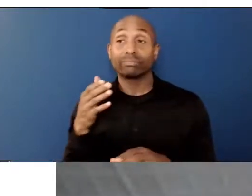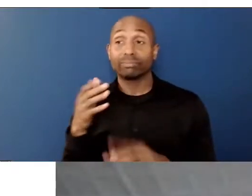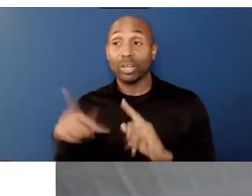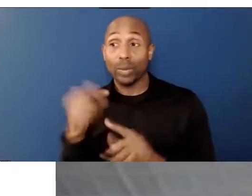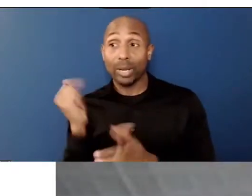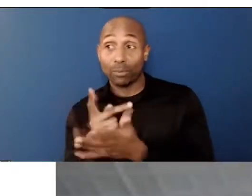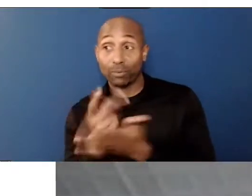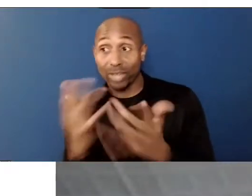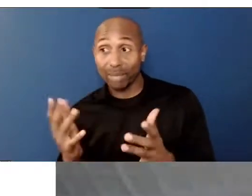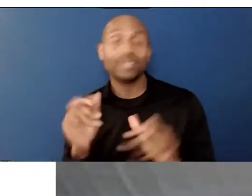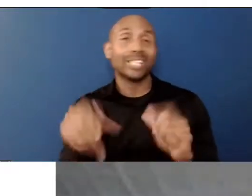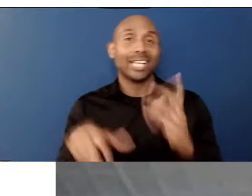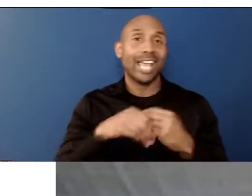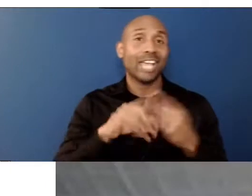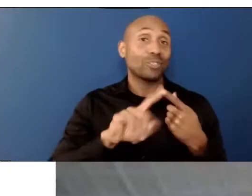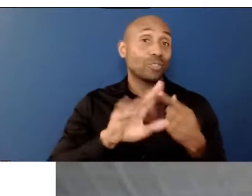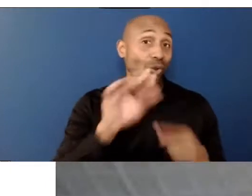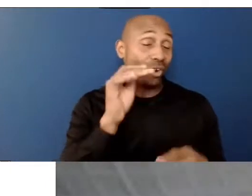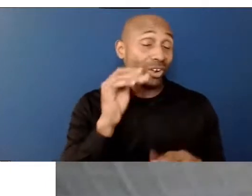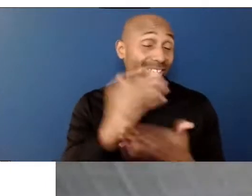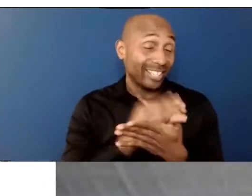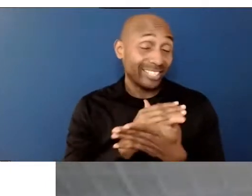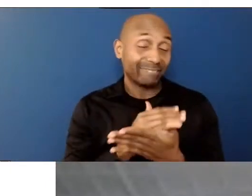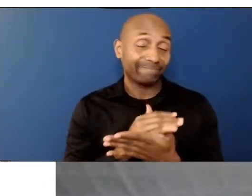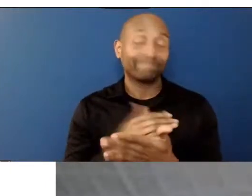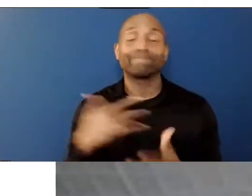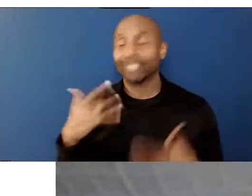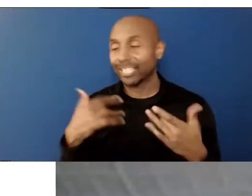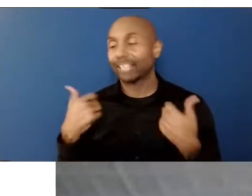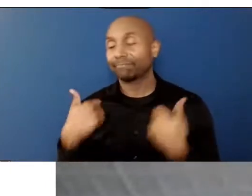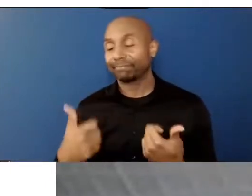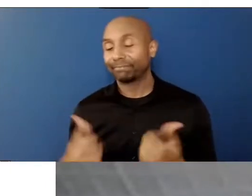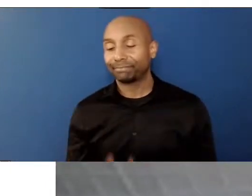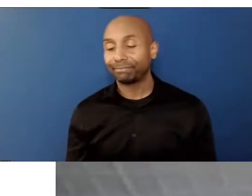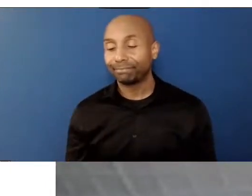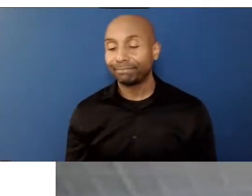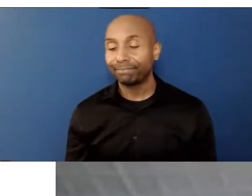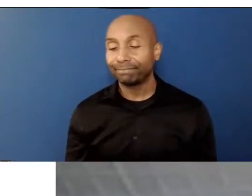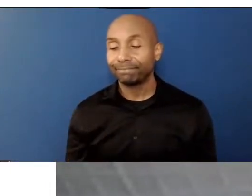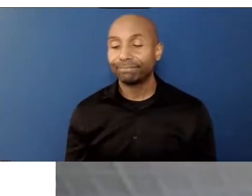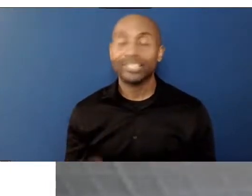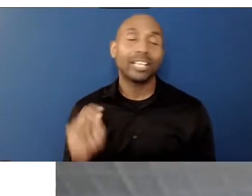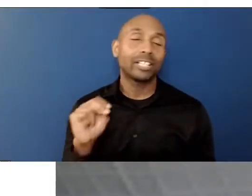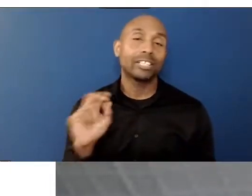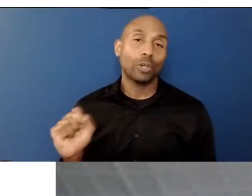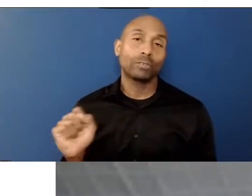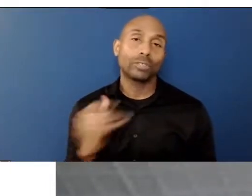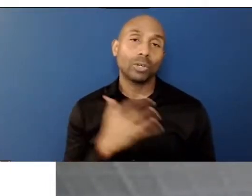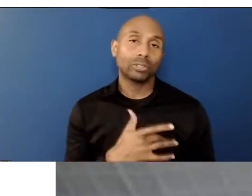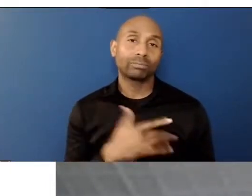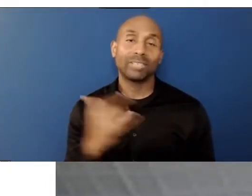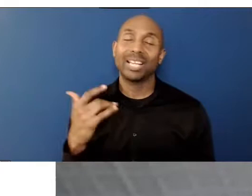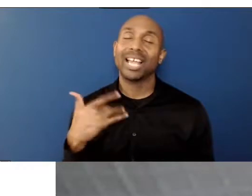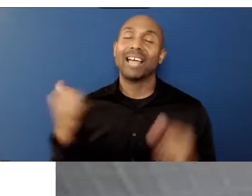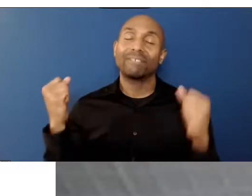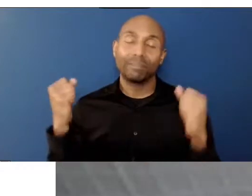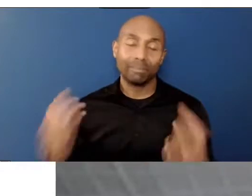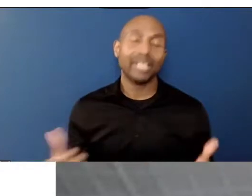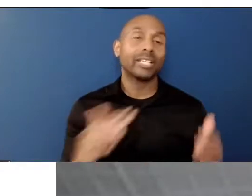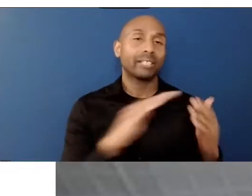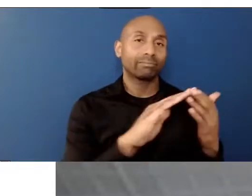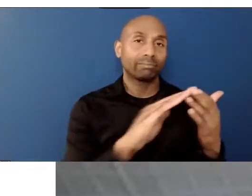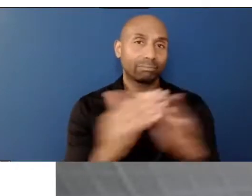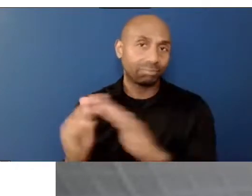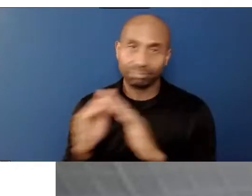Yeah. But there's a lot of, the province of Nova Scotia is full of municipal groups that are really